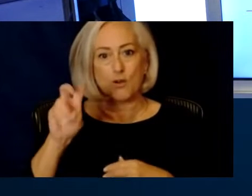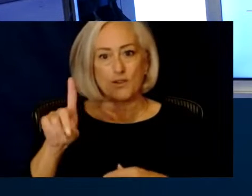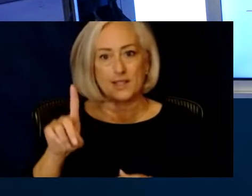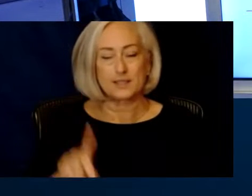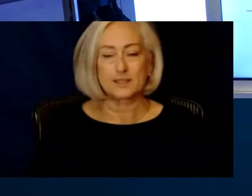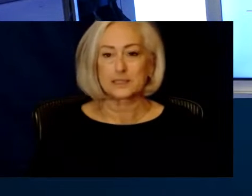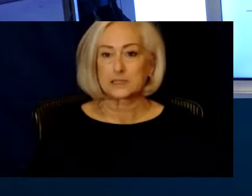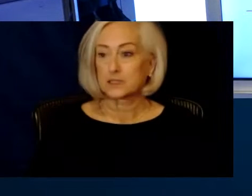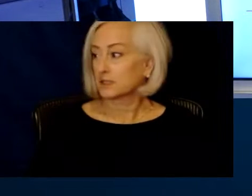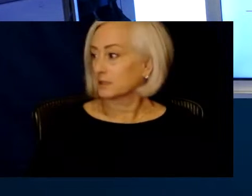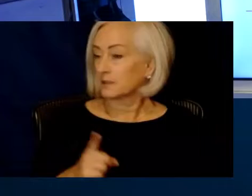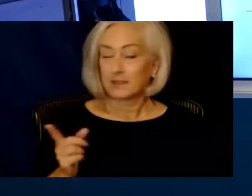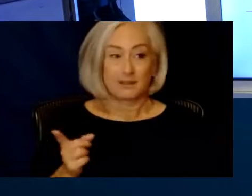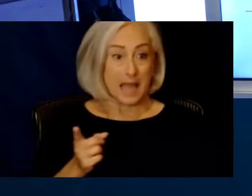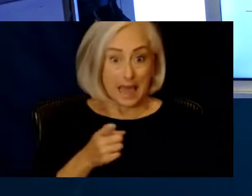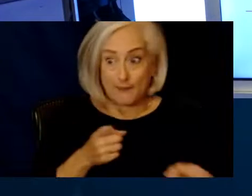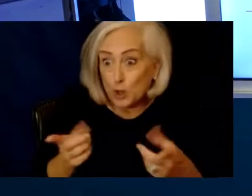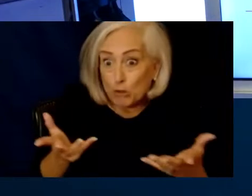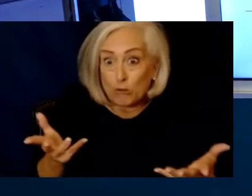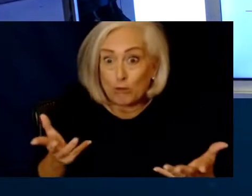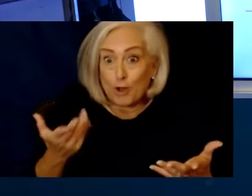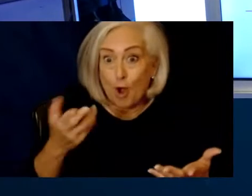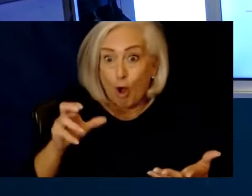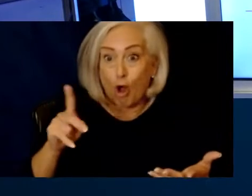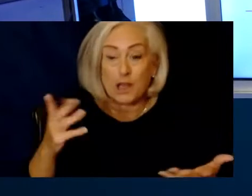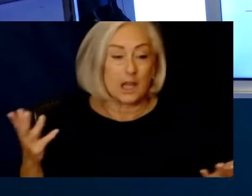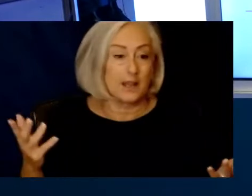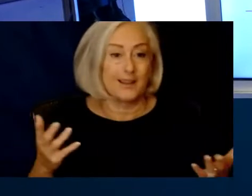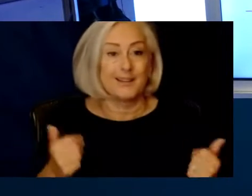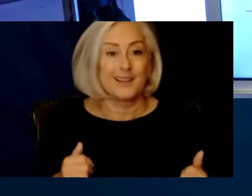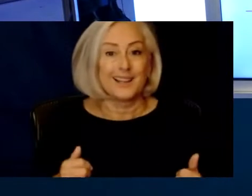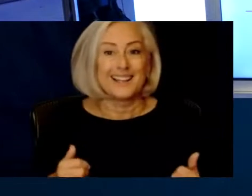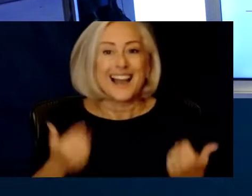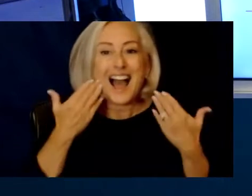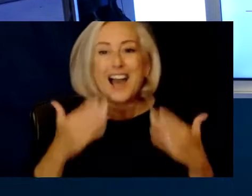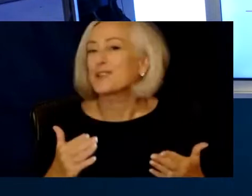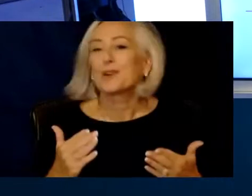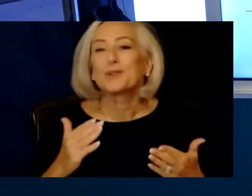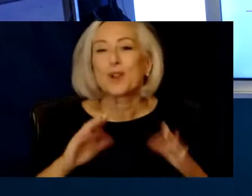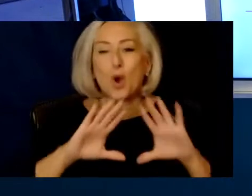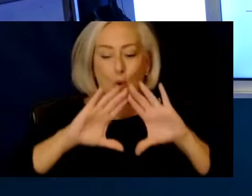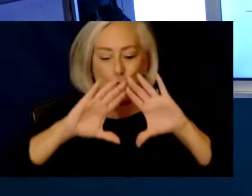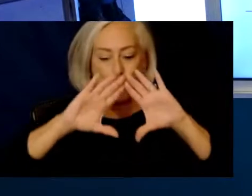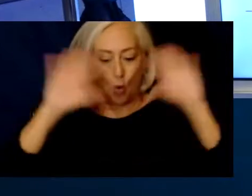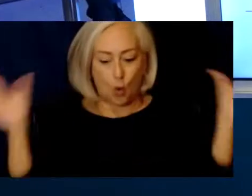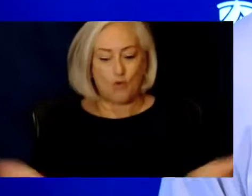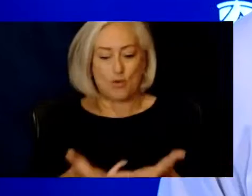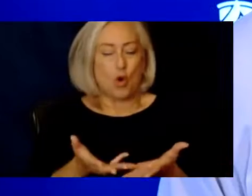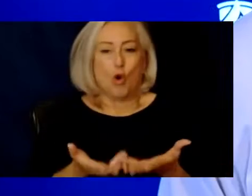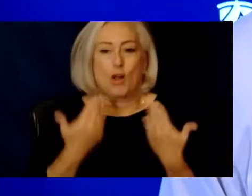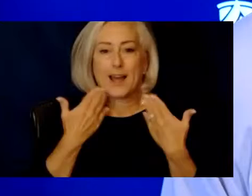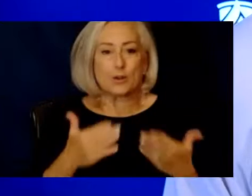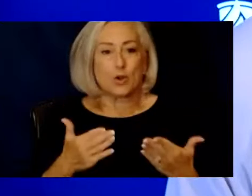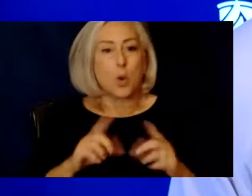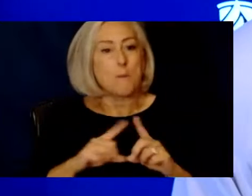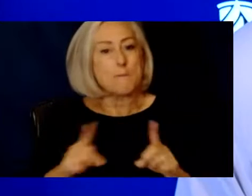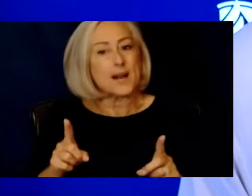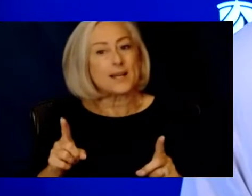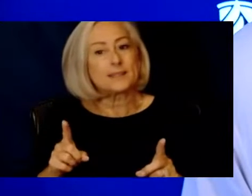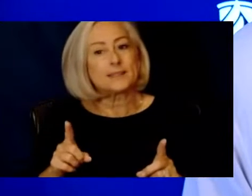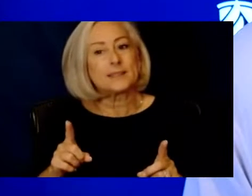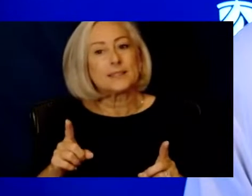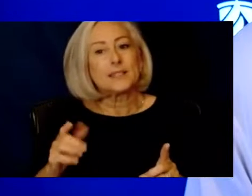Huck. I don't know I the haven't full seen it as much. epidemiology of overall, but yeah, we know that. We know that there were two